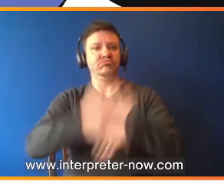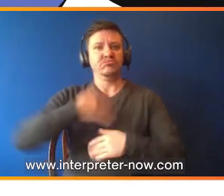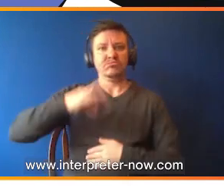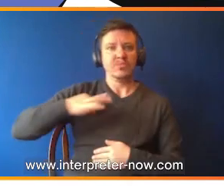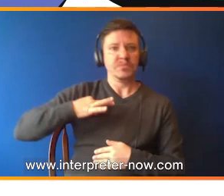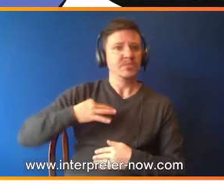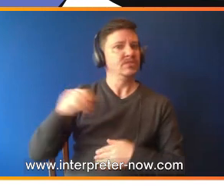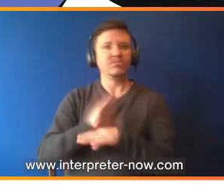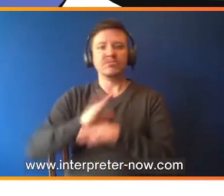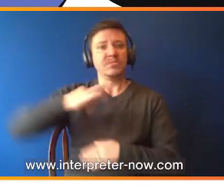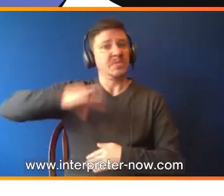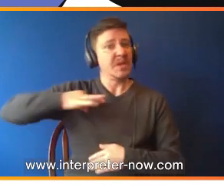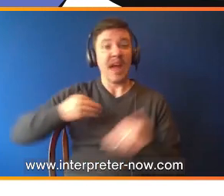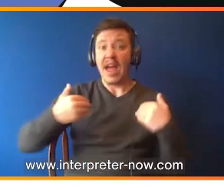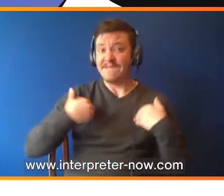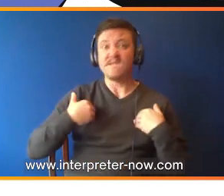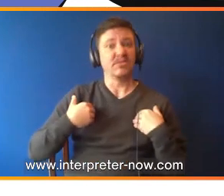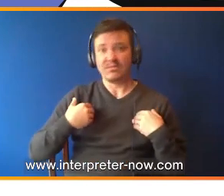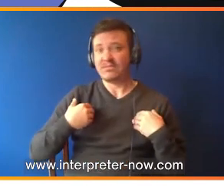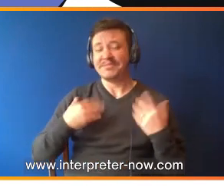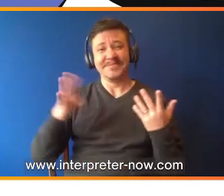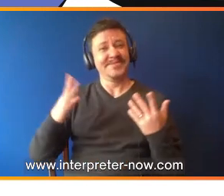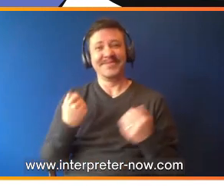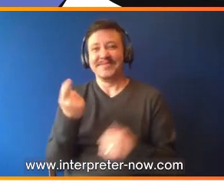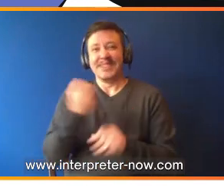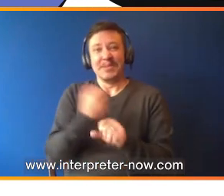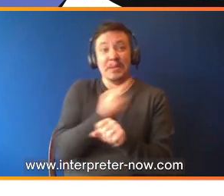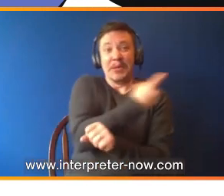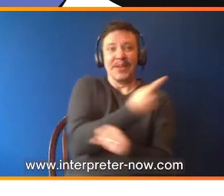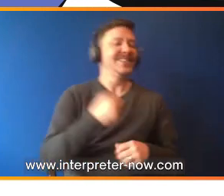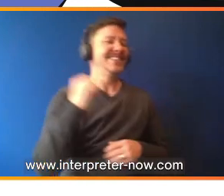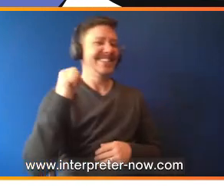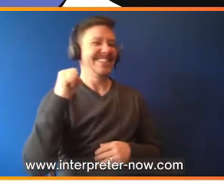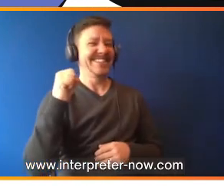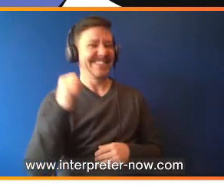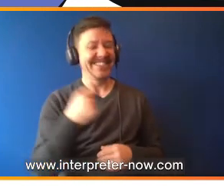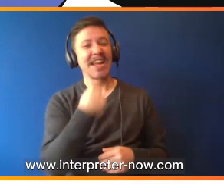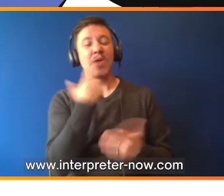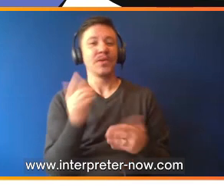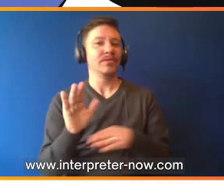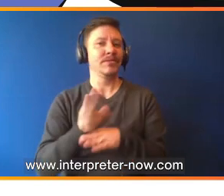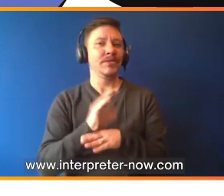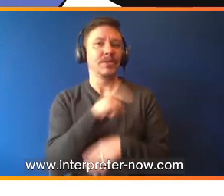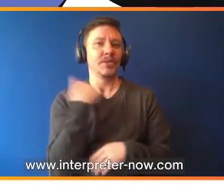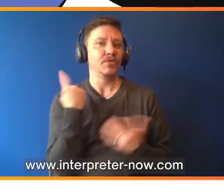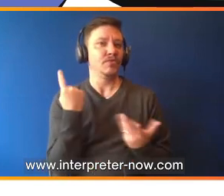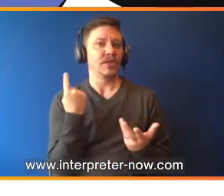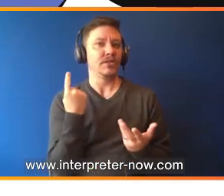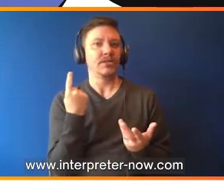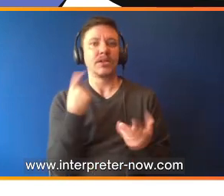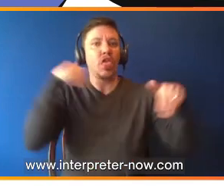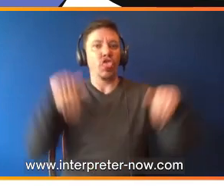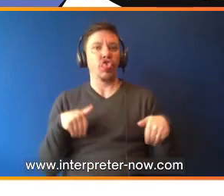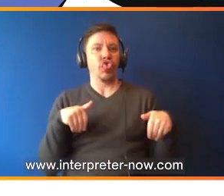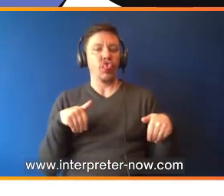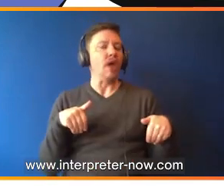order to build design products and build products. And it starts from the very beginning. We, I've